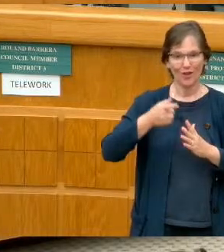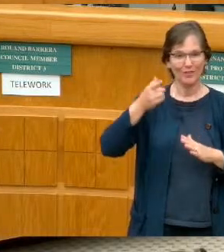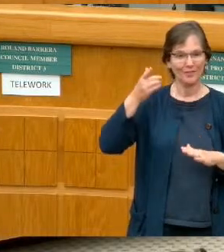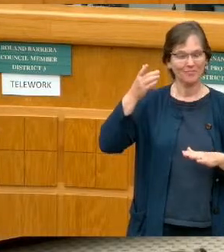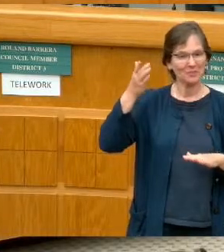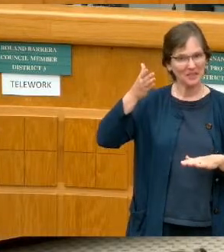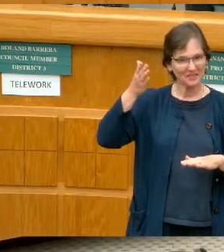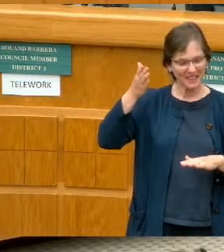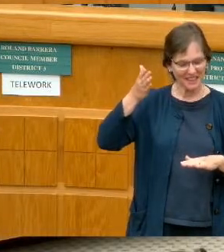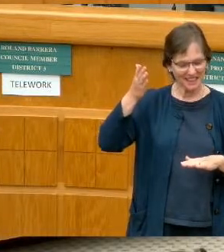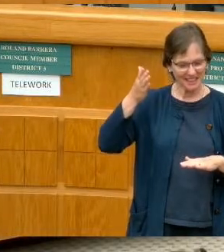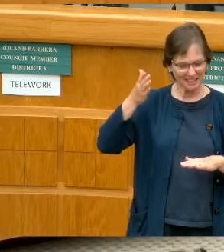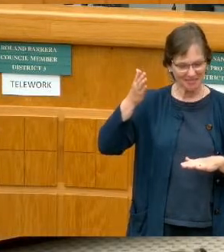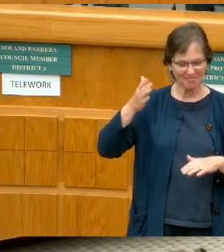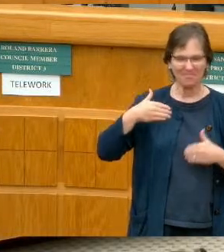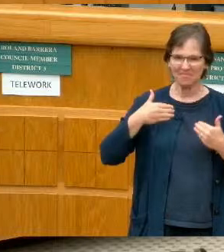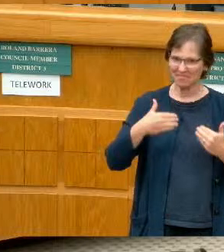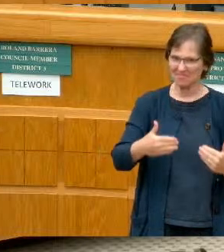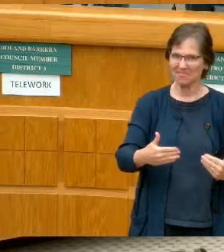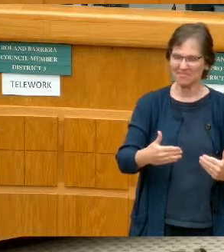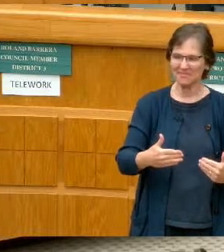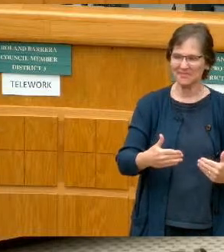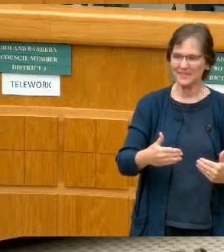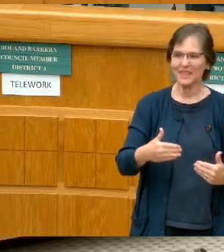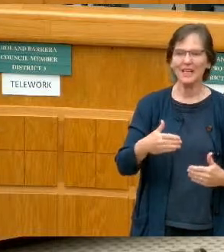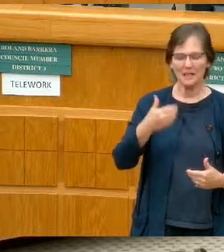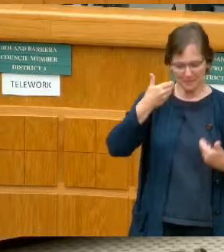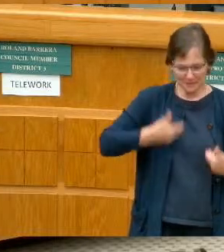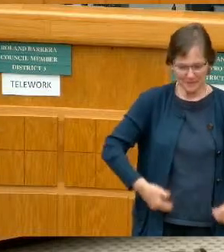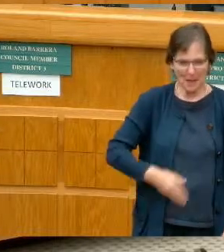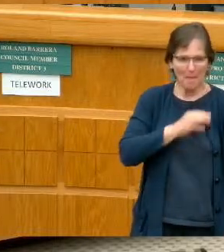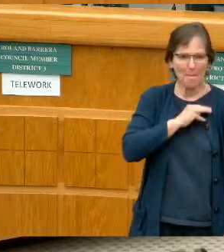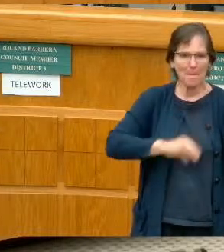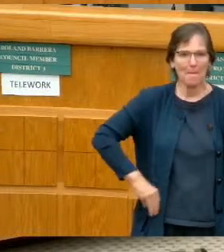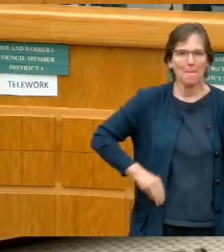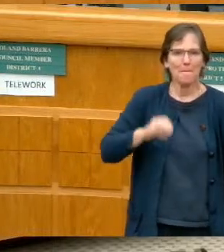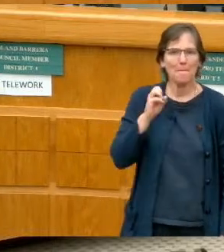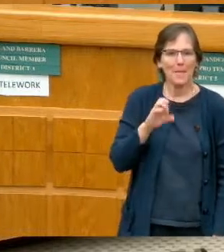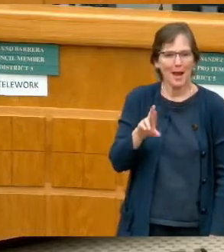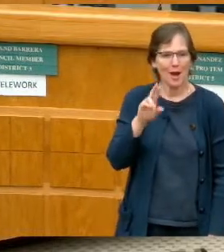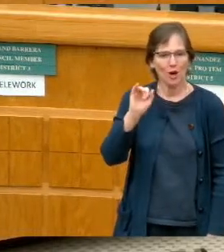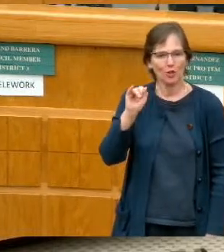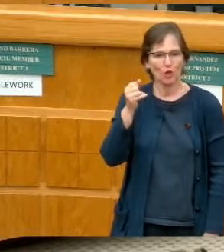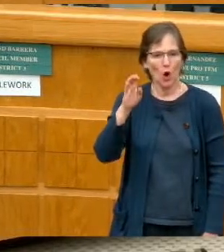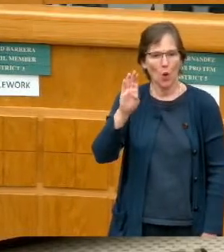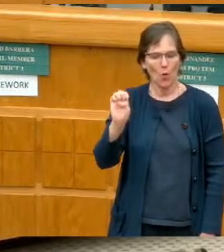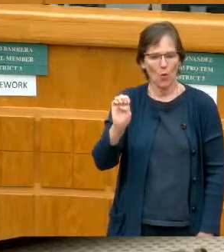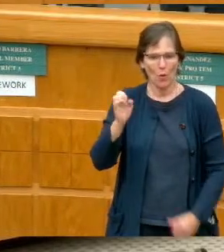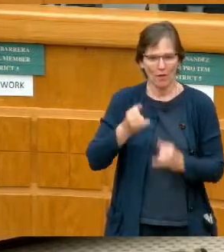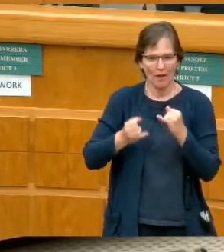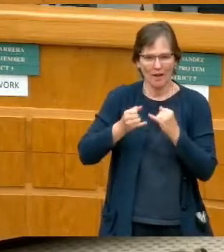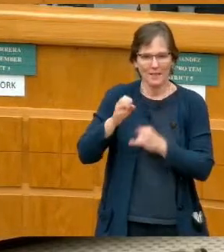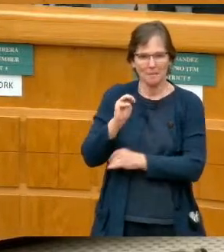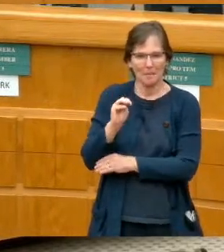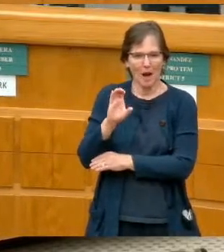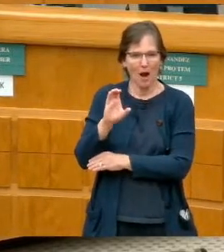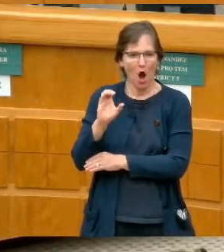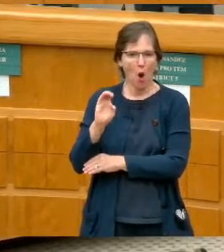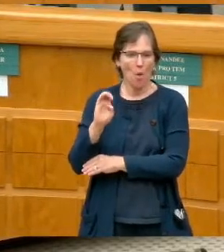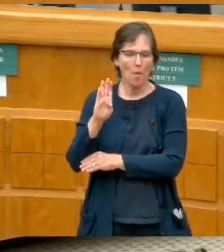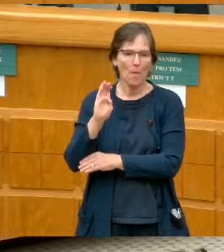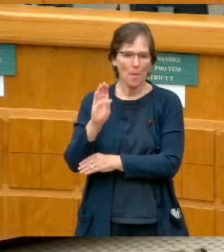COVID afternoon briefing started. Joe McComb, Mayor, City of Corpus Christi, we're glad you're with us. We